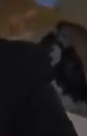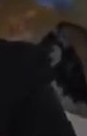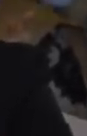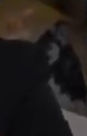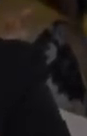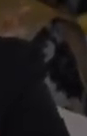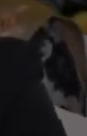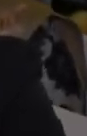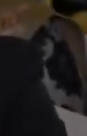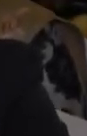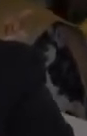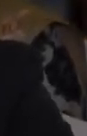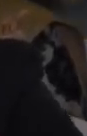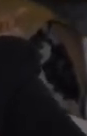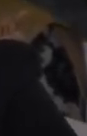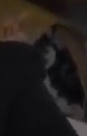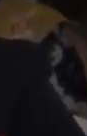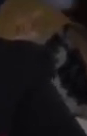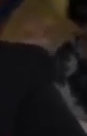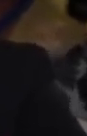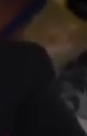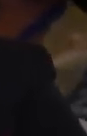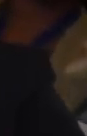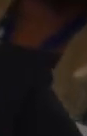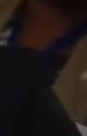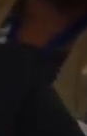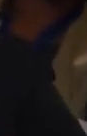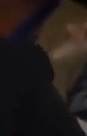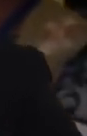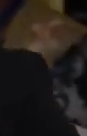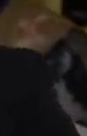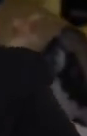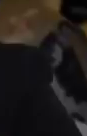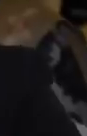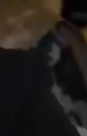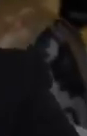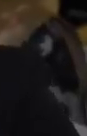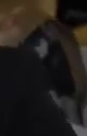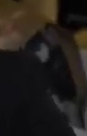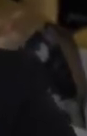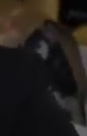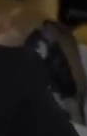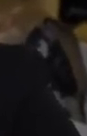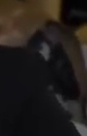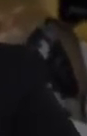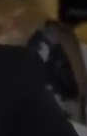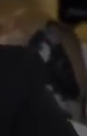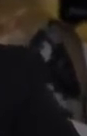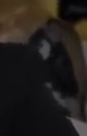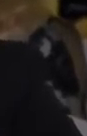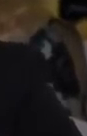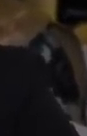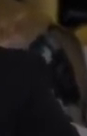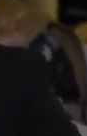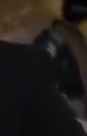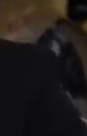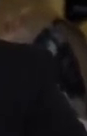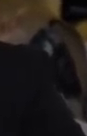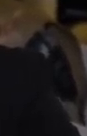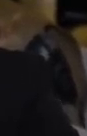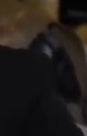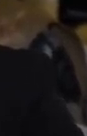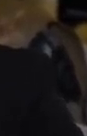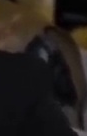court challenge being considered and pursued by the 15 parties who have